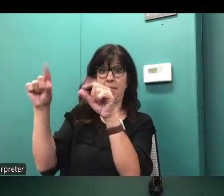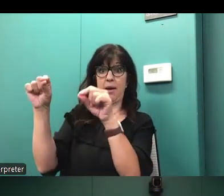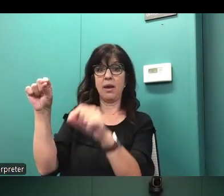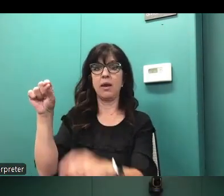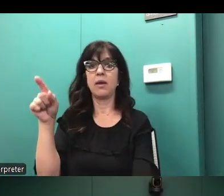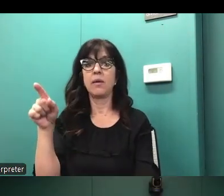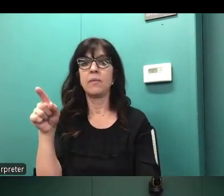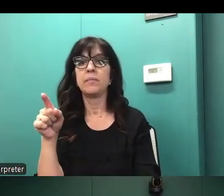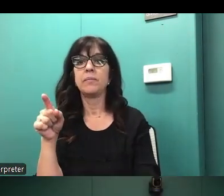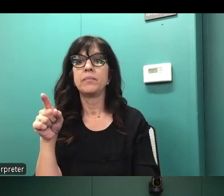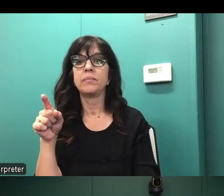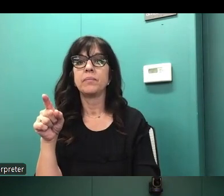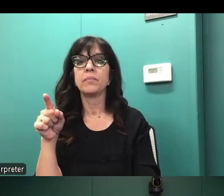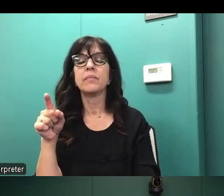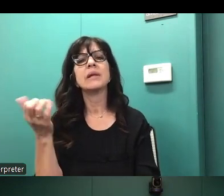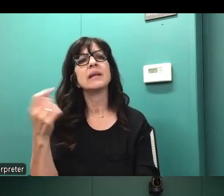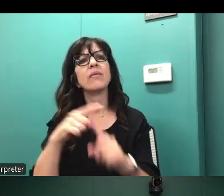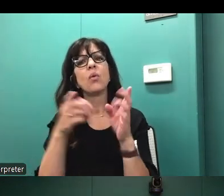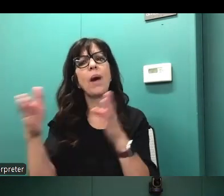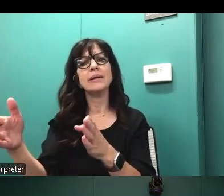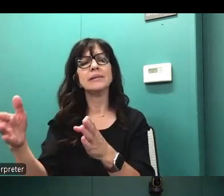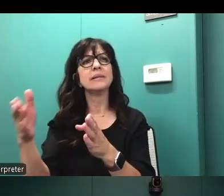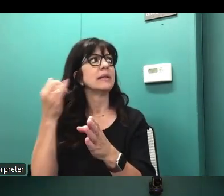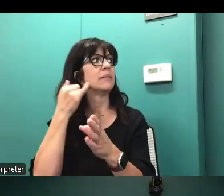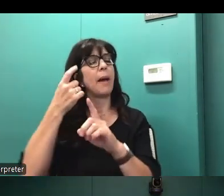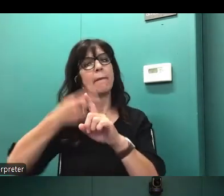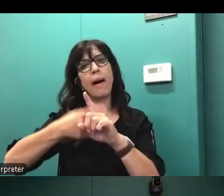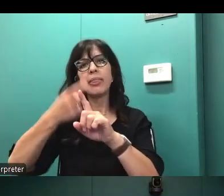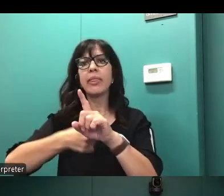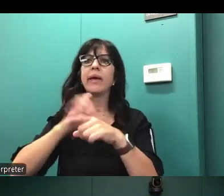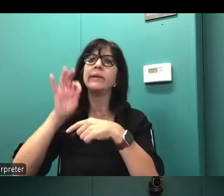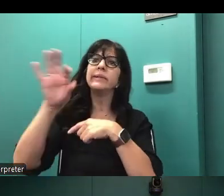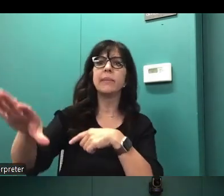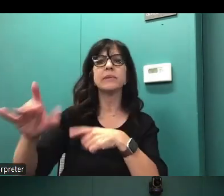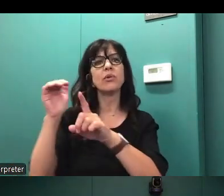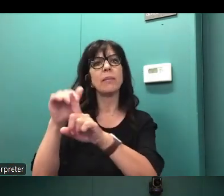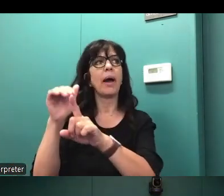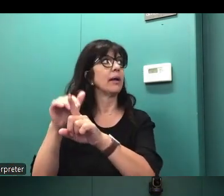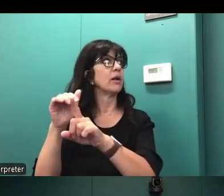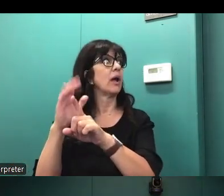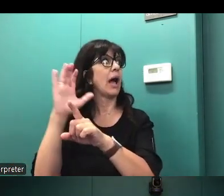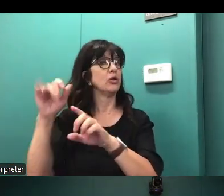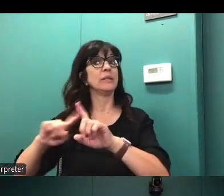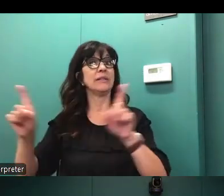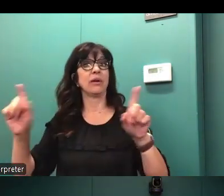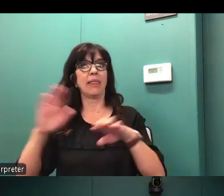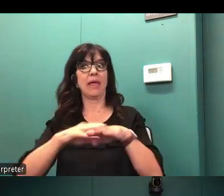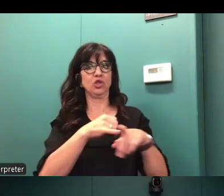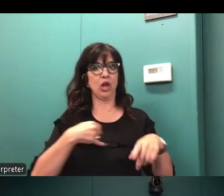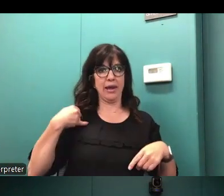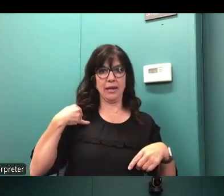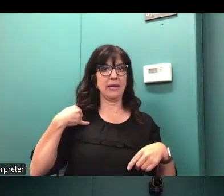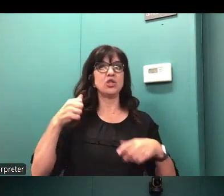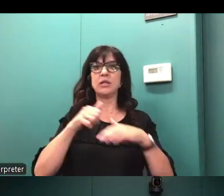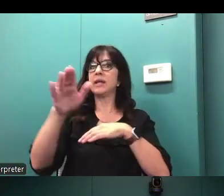up here, I do this several ways. If I'm doing my monthly tips and reminders, I do mine differently than Jenny does. Jenny sends out a form to